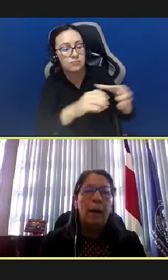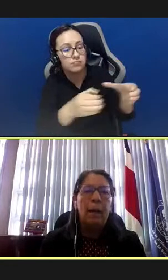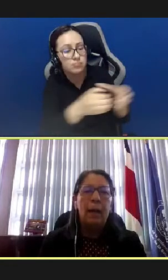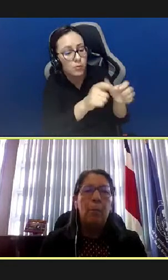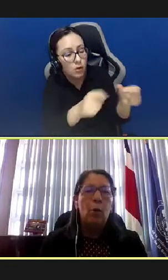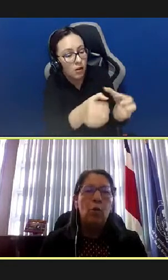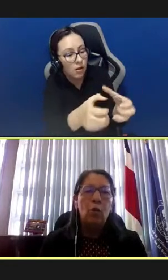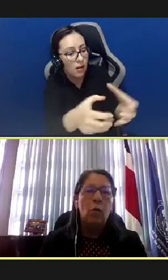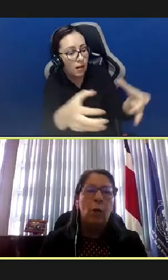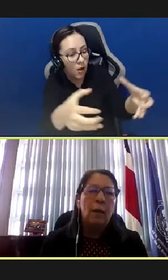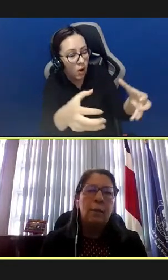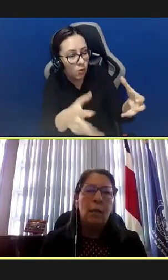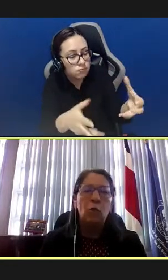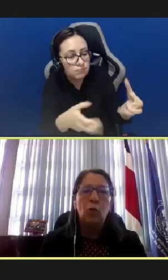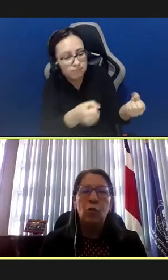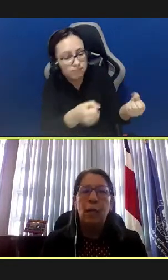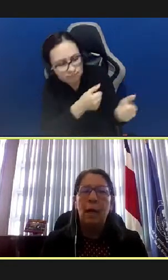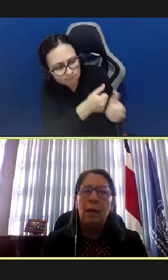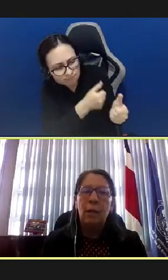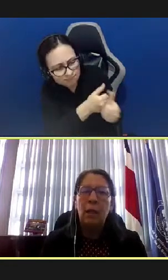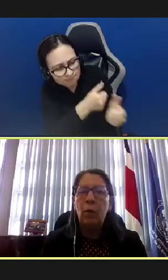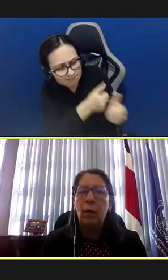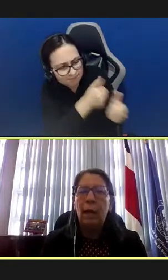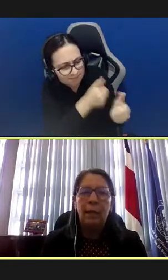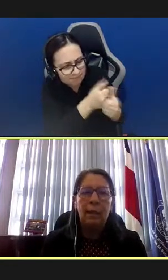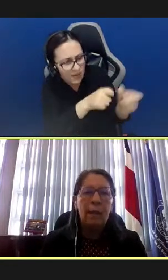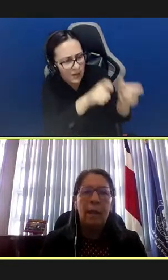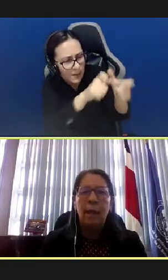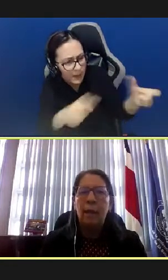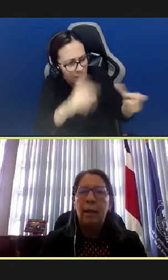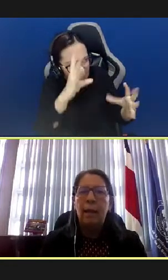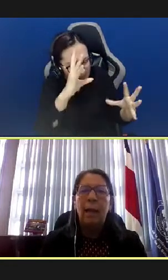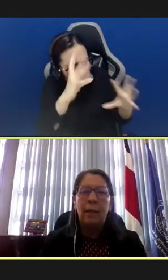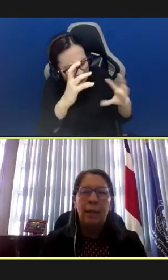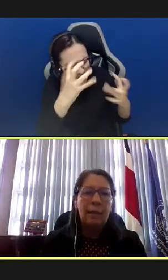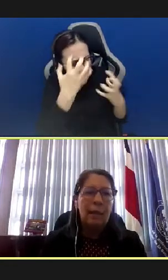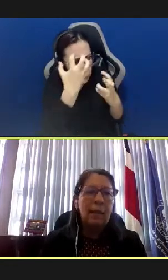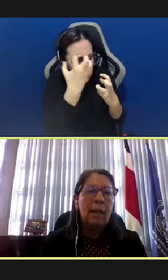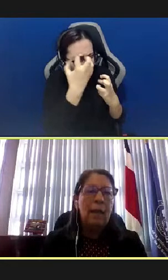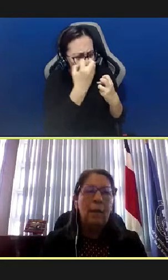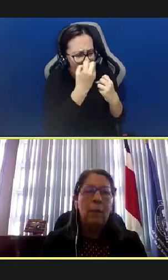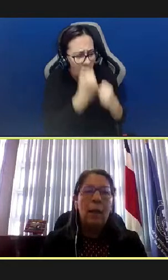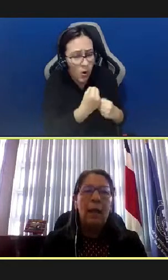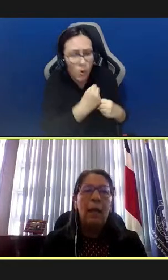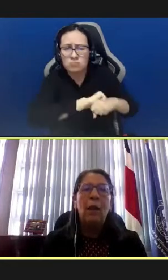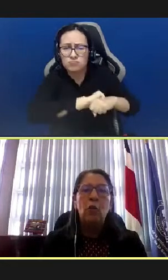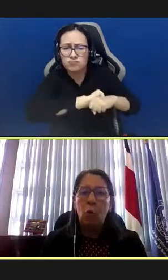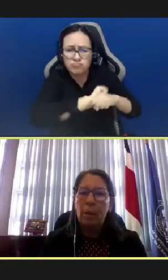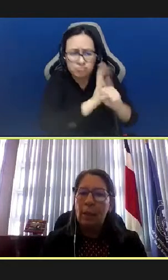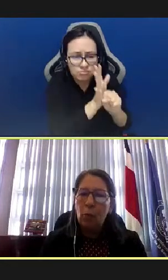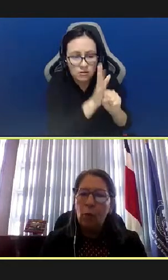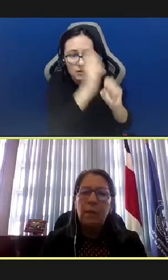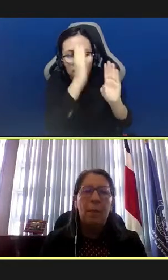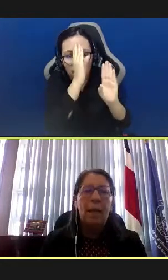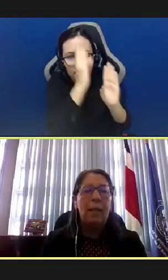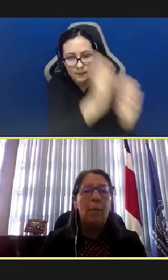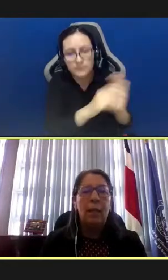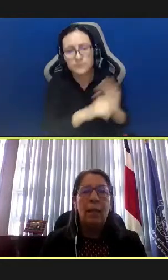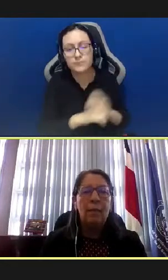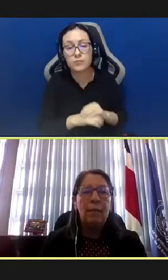working, for example, with the general guidelines and based on community communications, looking